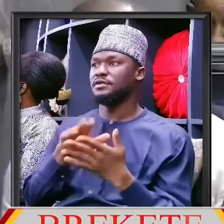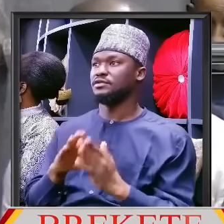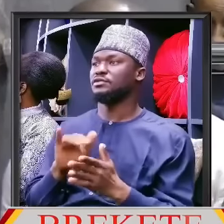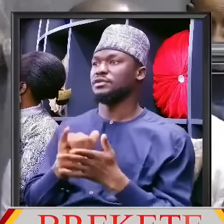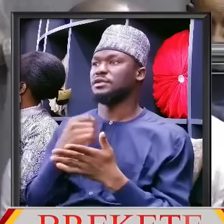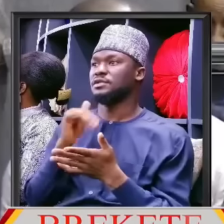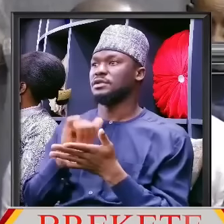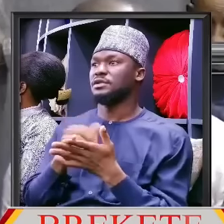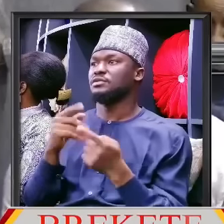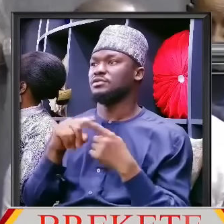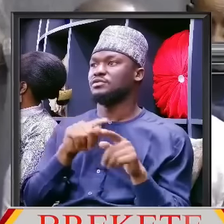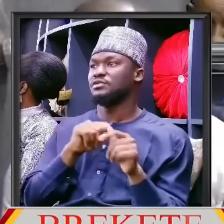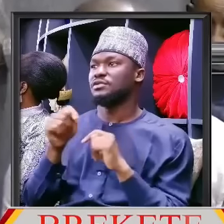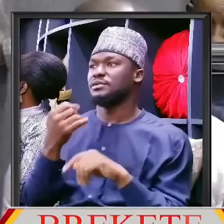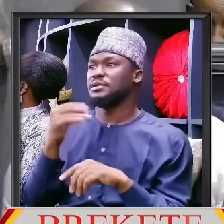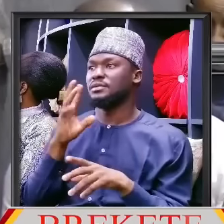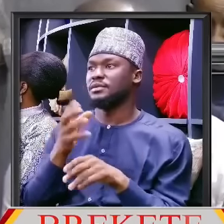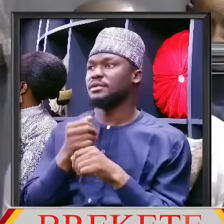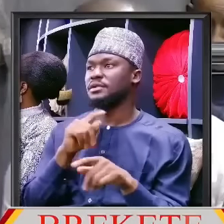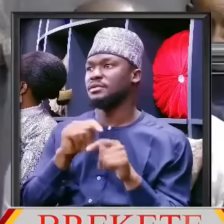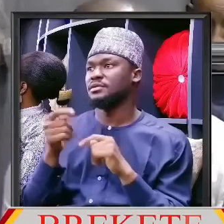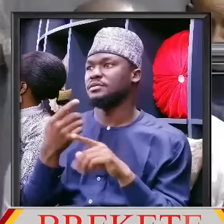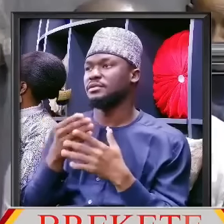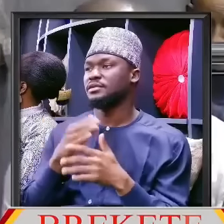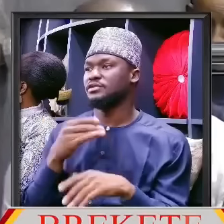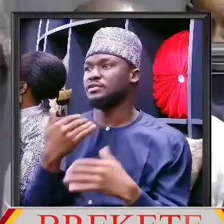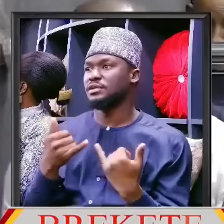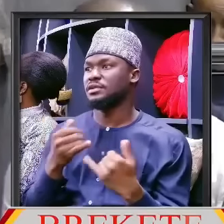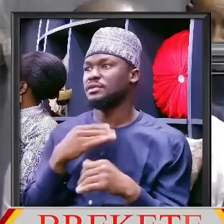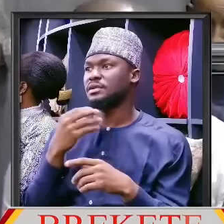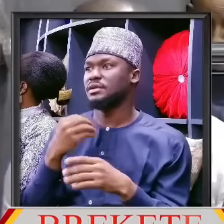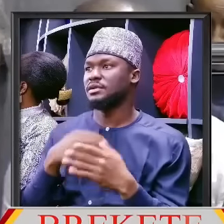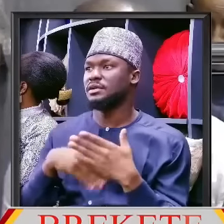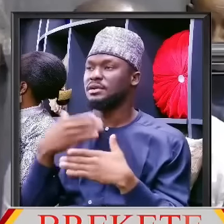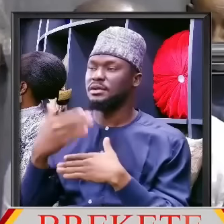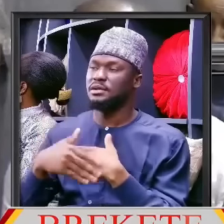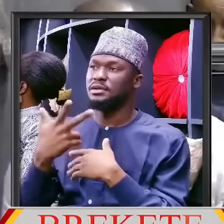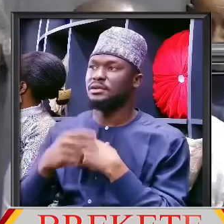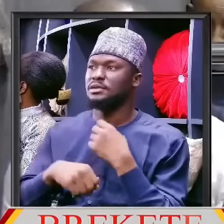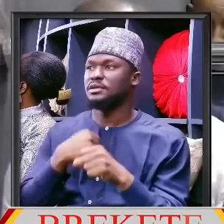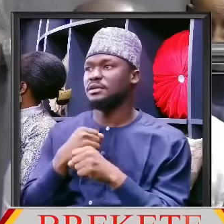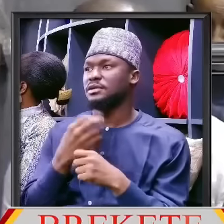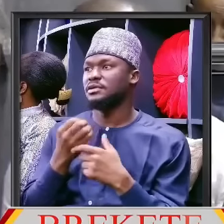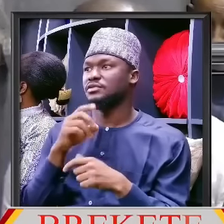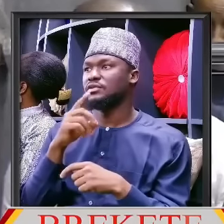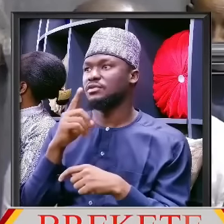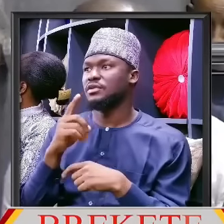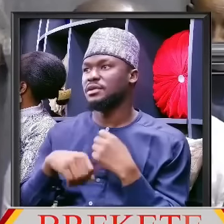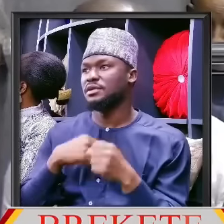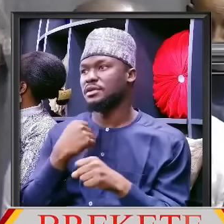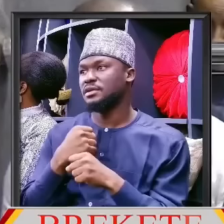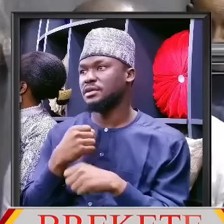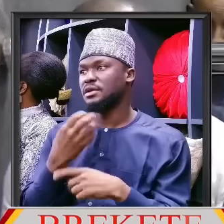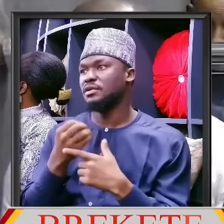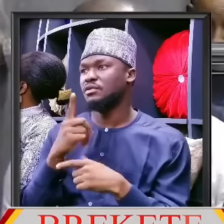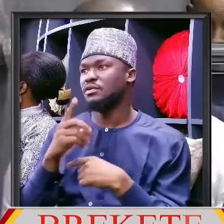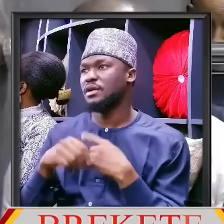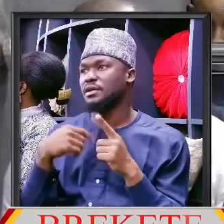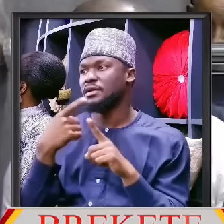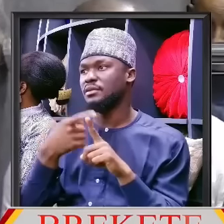they want transfer, they go get transfer between now and the next 3 years, or next 1 year, or next 2 months, or next